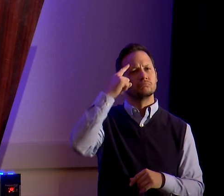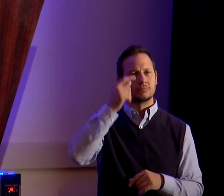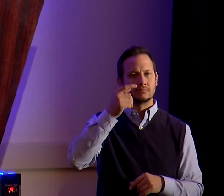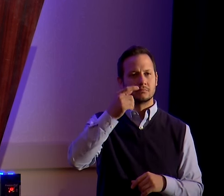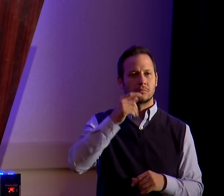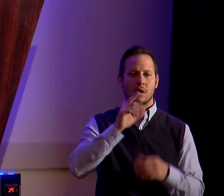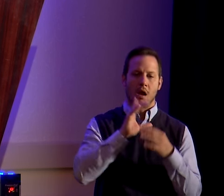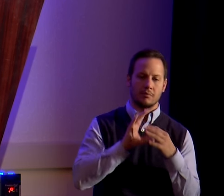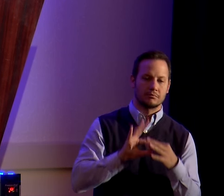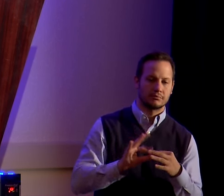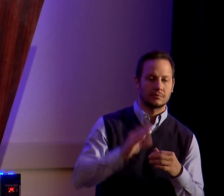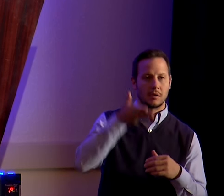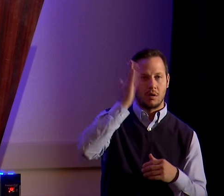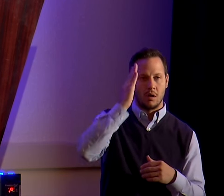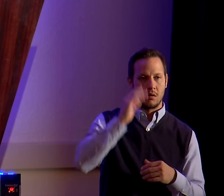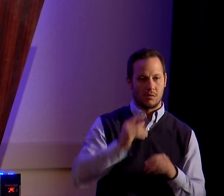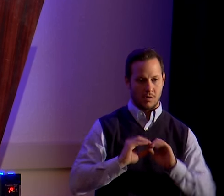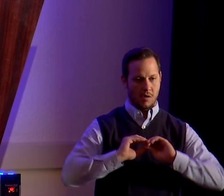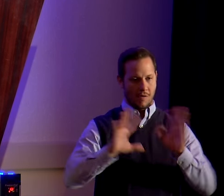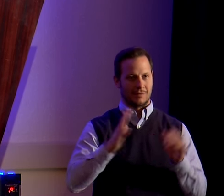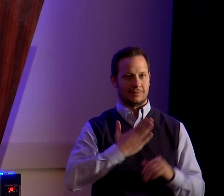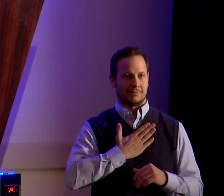obvious where my head is at.